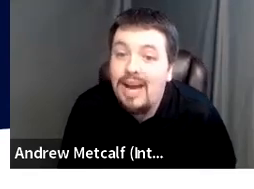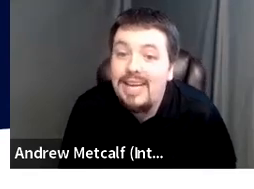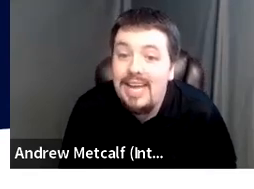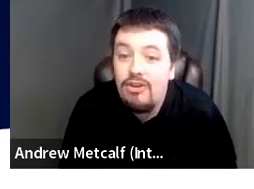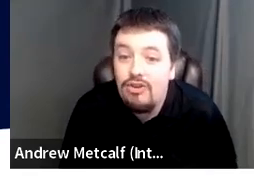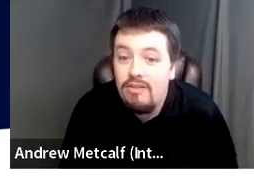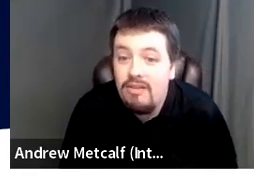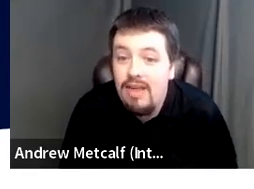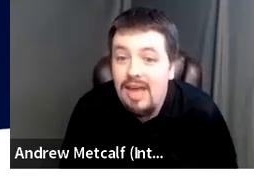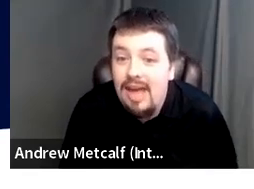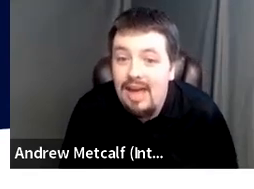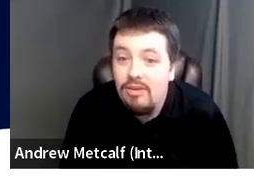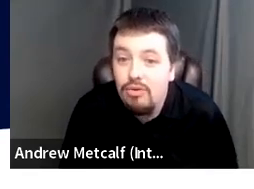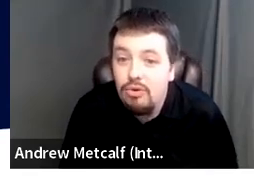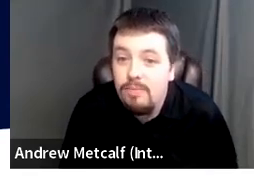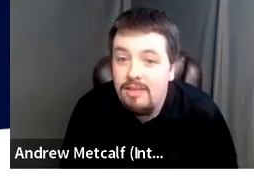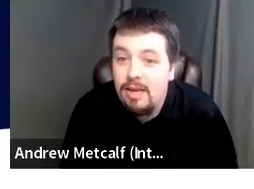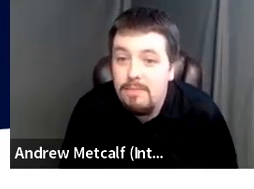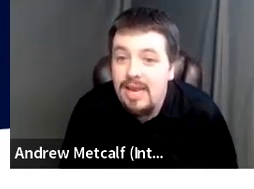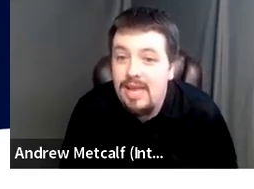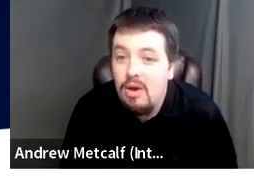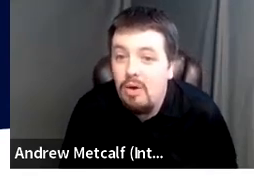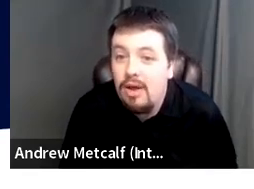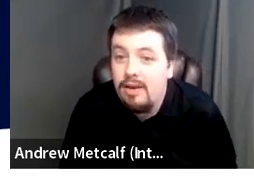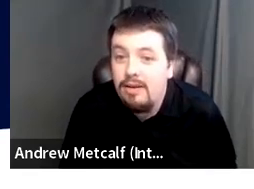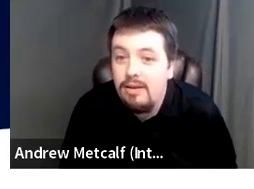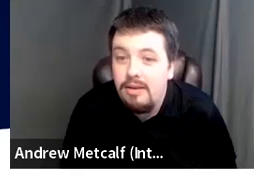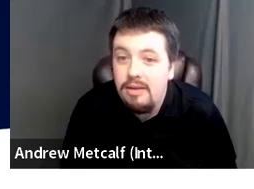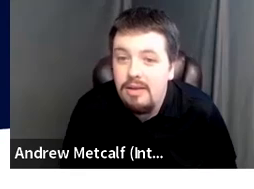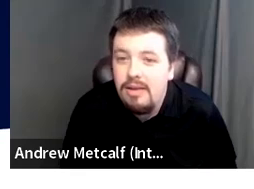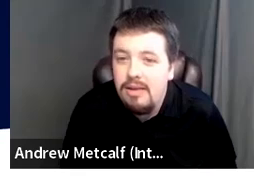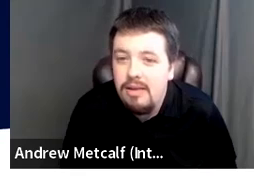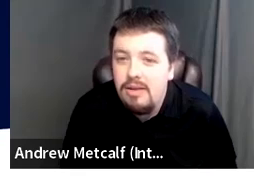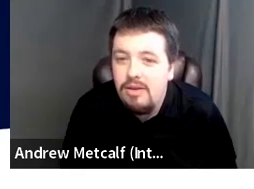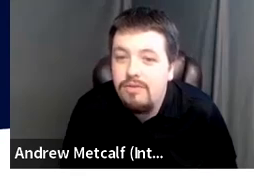The United Nations has a committee